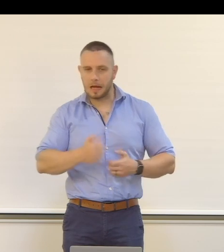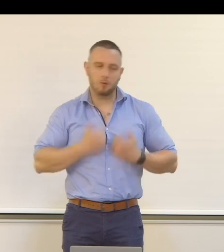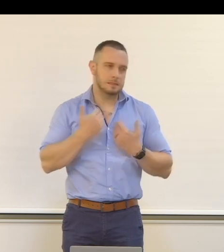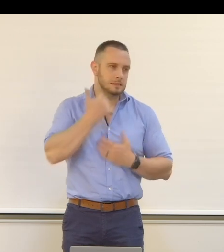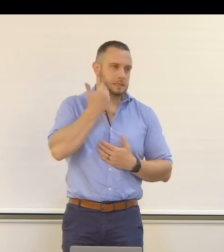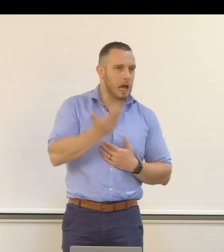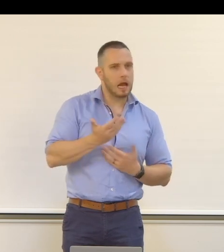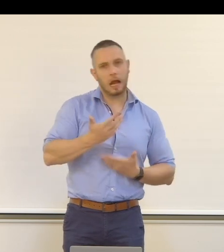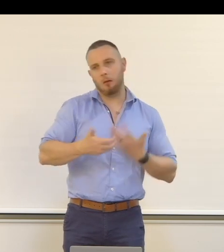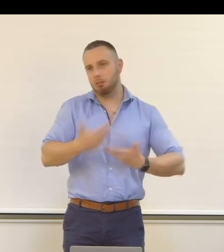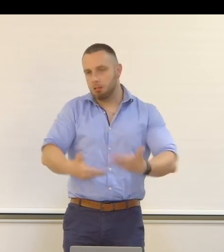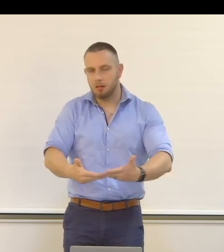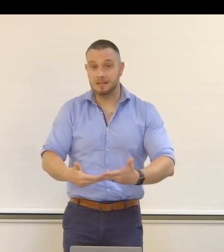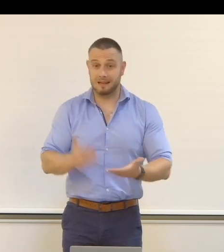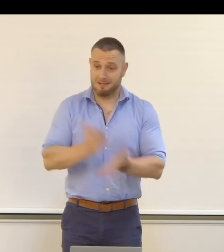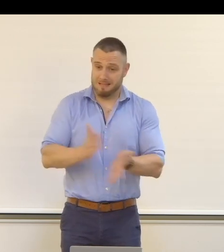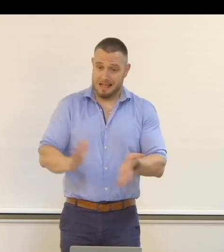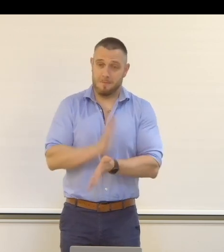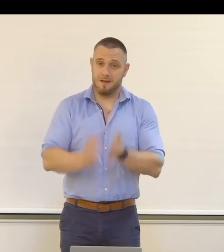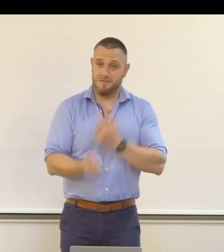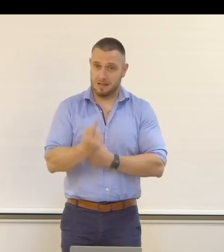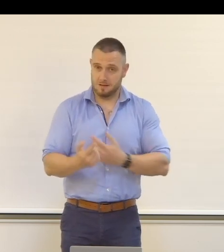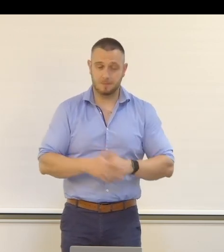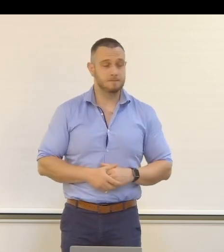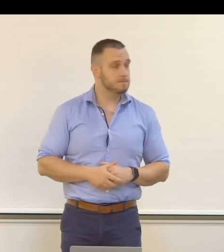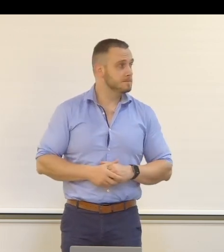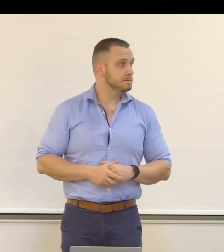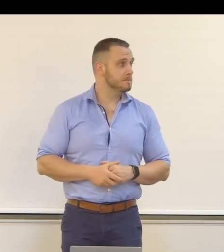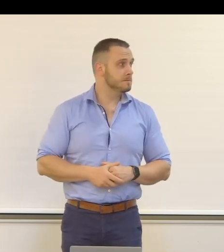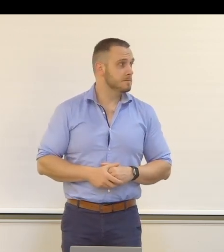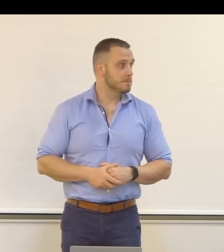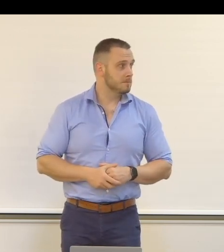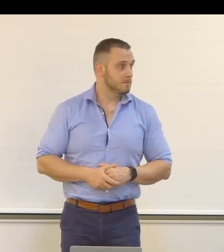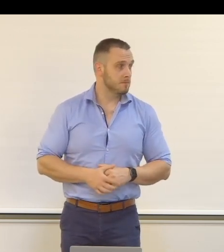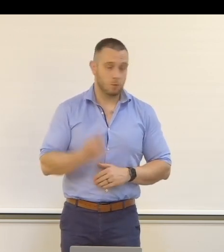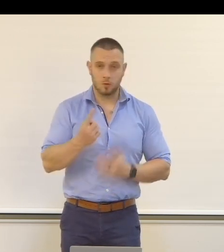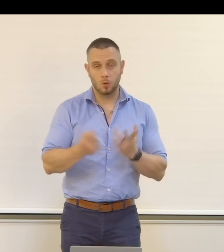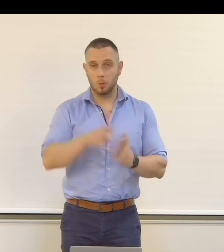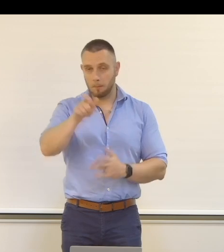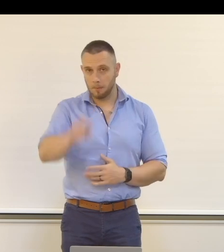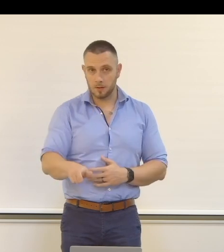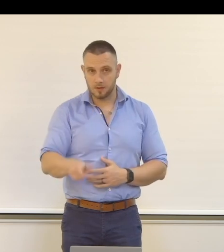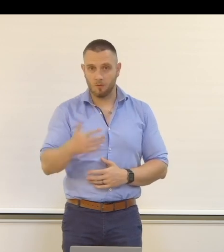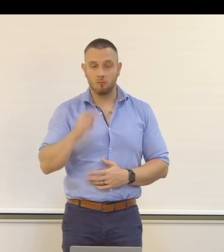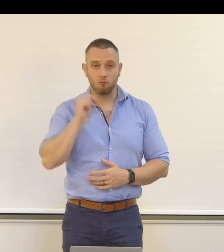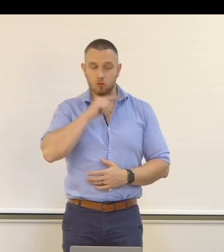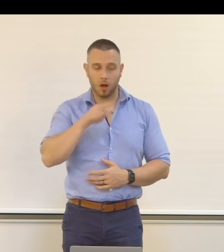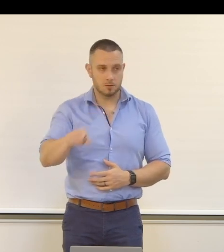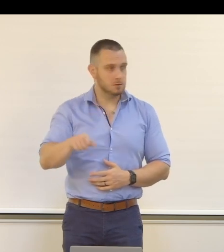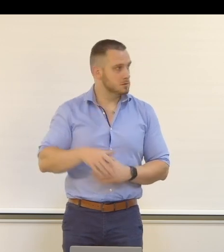and it's a joyful event to eat. And one of the crew members on the Russian side,